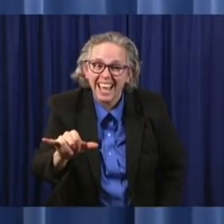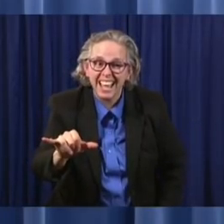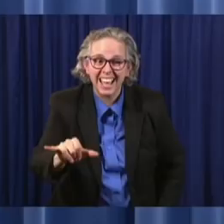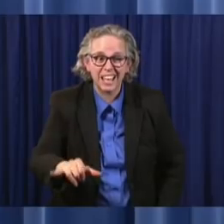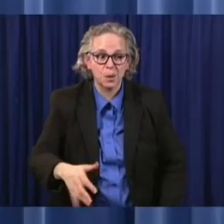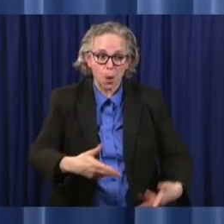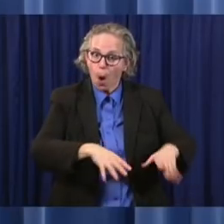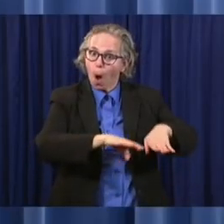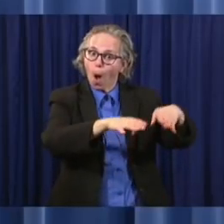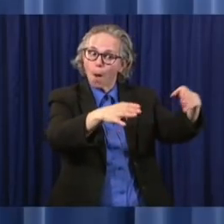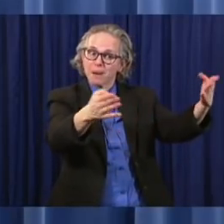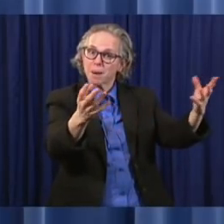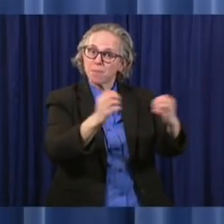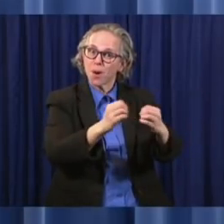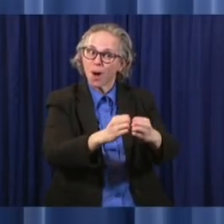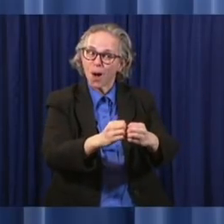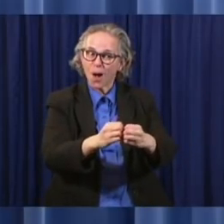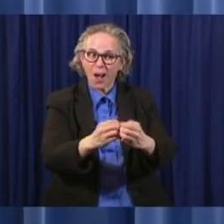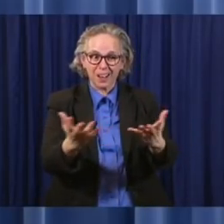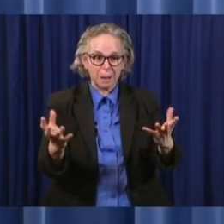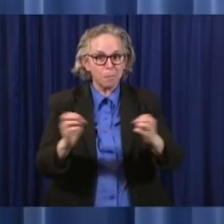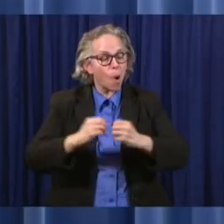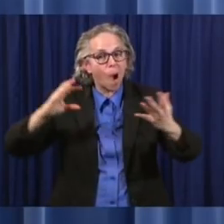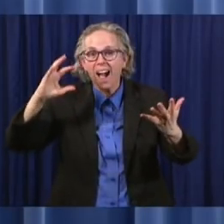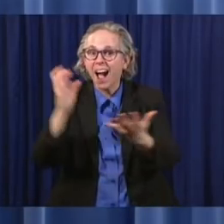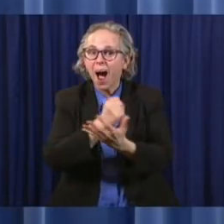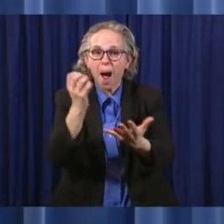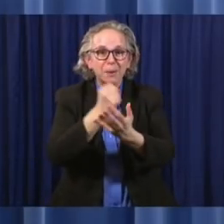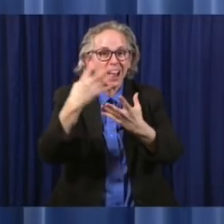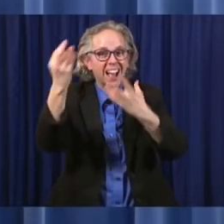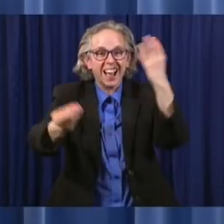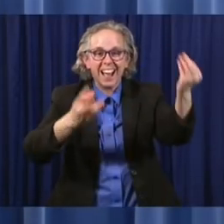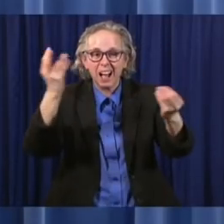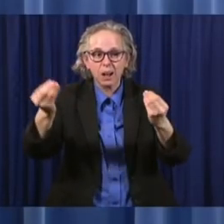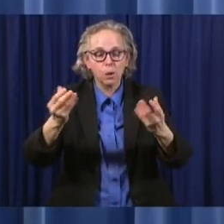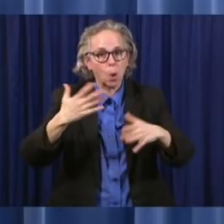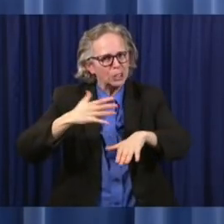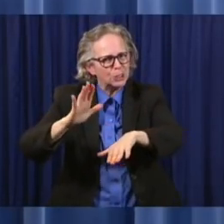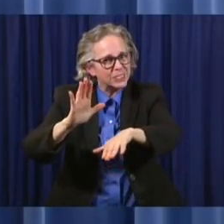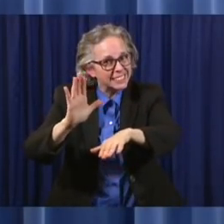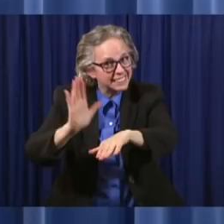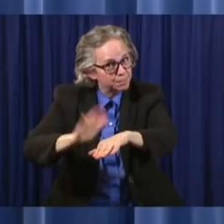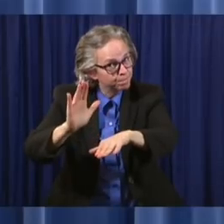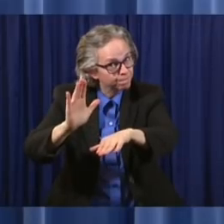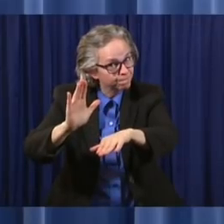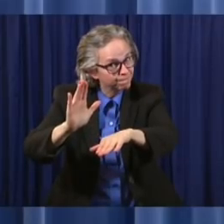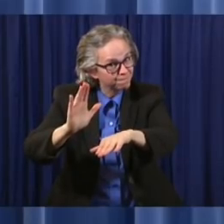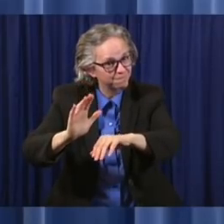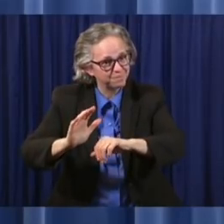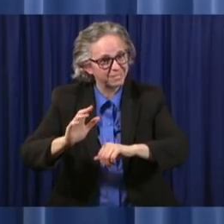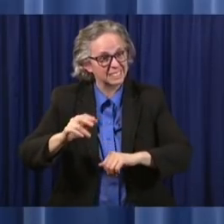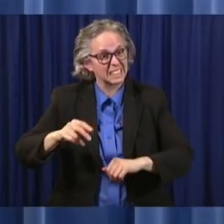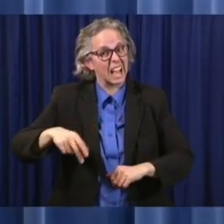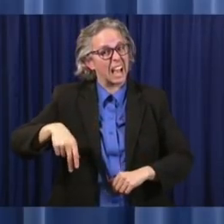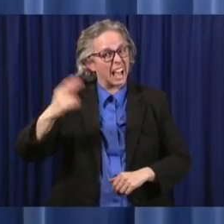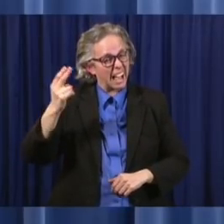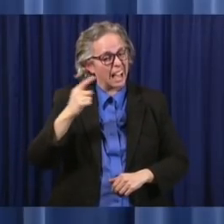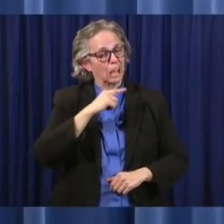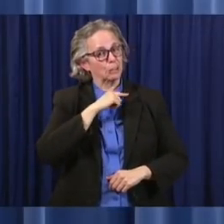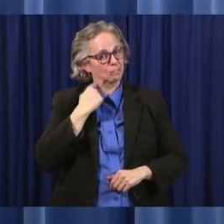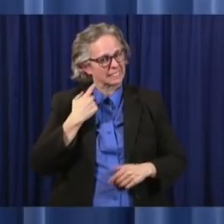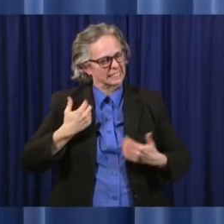opportunities. But I just want to caution us. This is high risk. This is a high-risk